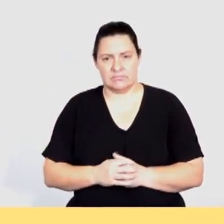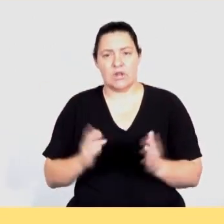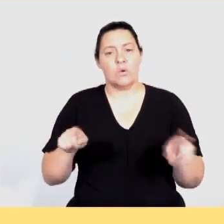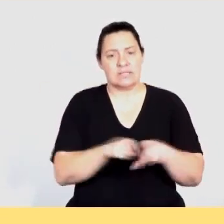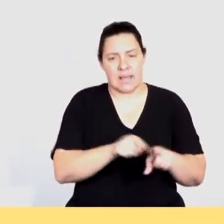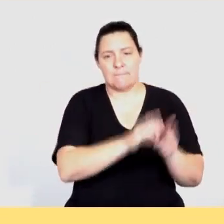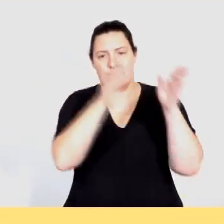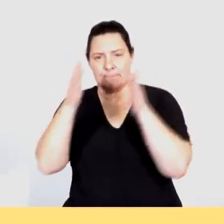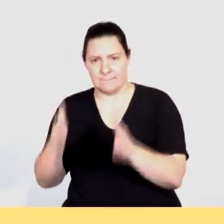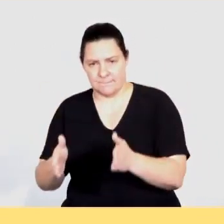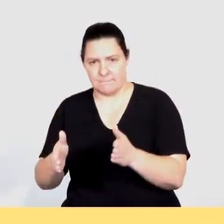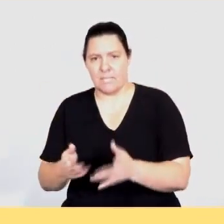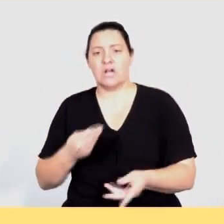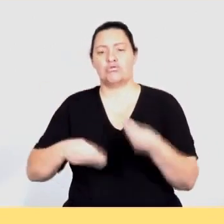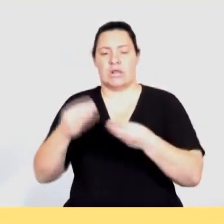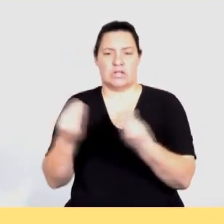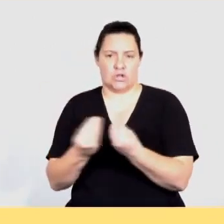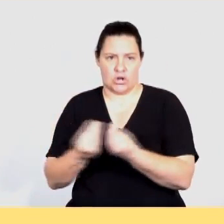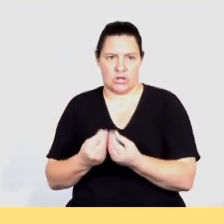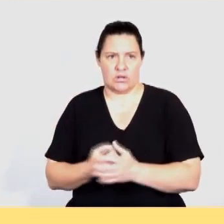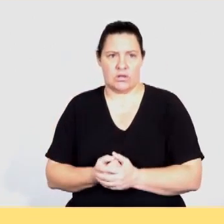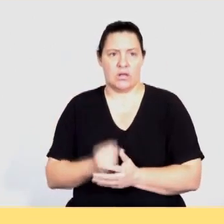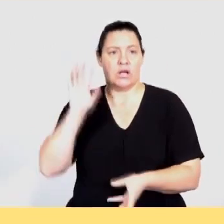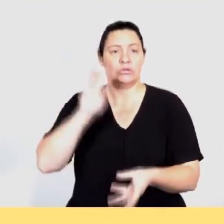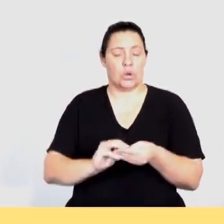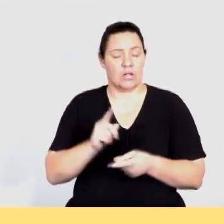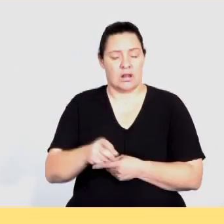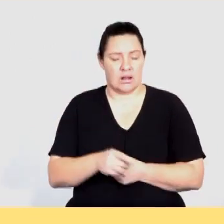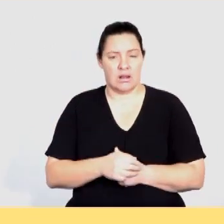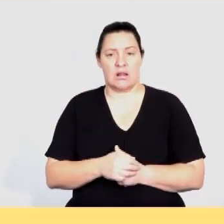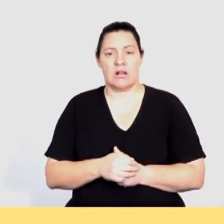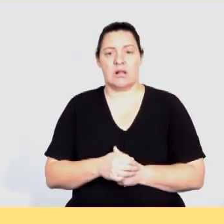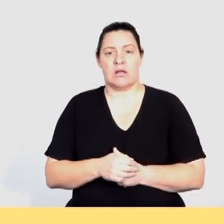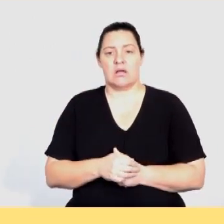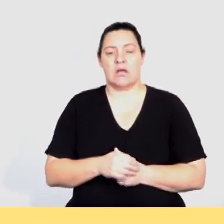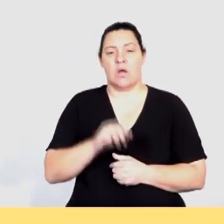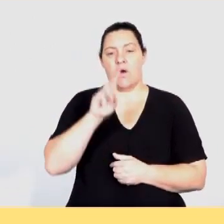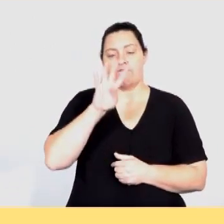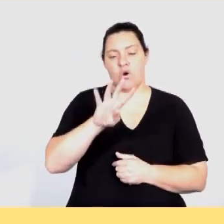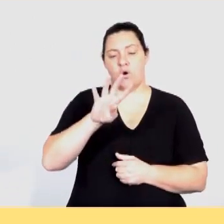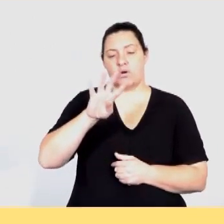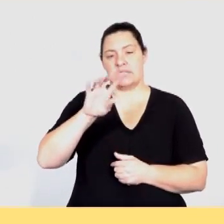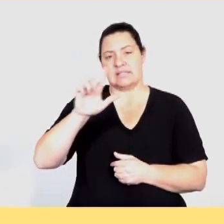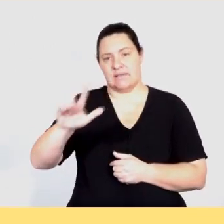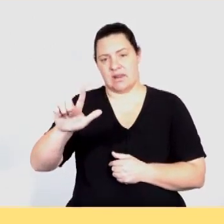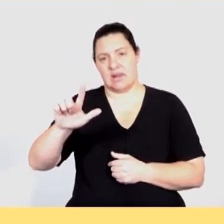73,800. Let's do the same for our trading stock. The total here should be